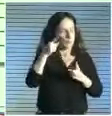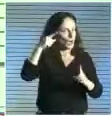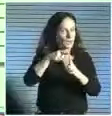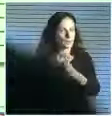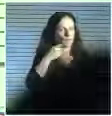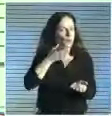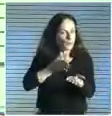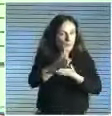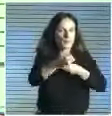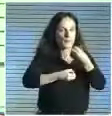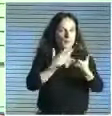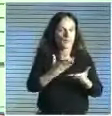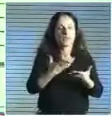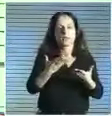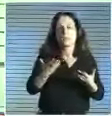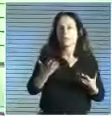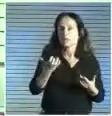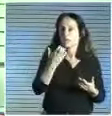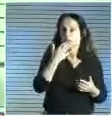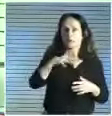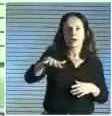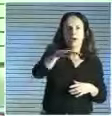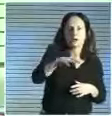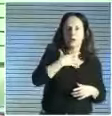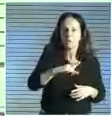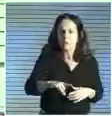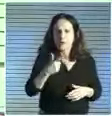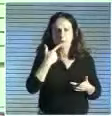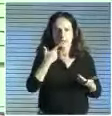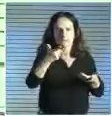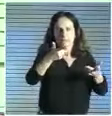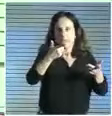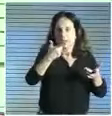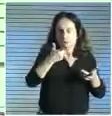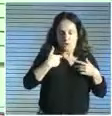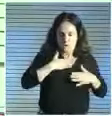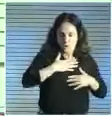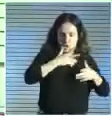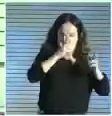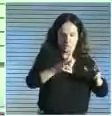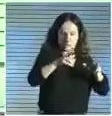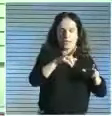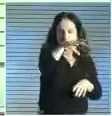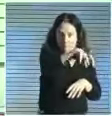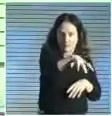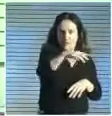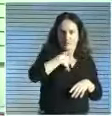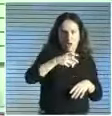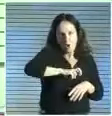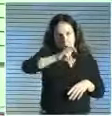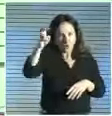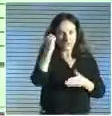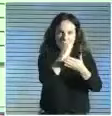but there will be Accor and Iberostar and Hilton and all the other brands will also be there. So we need